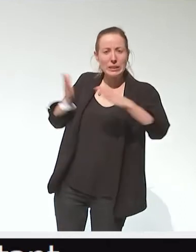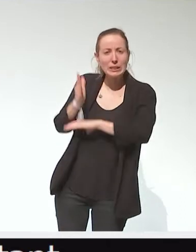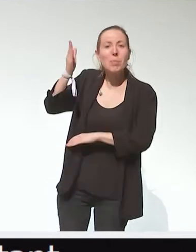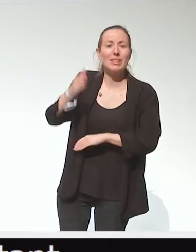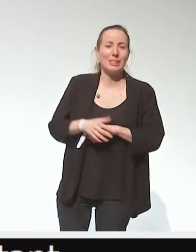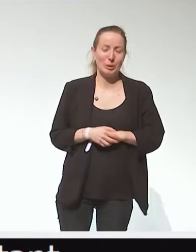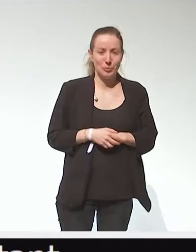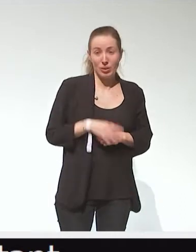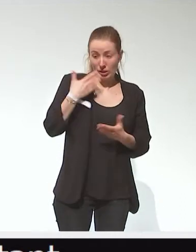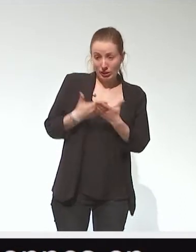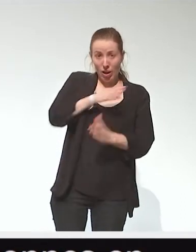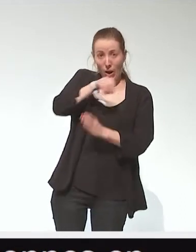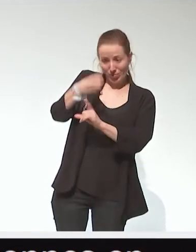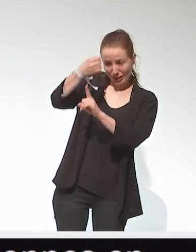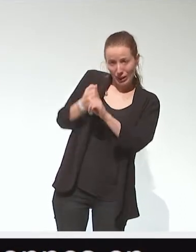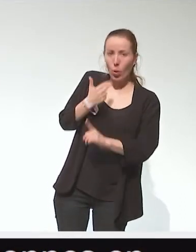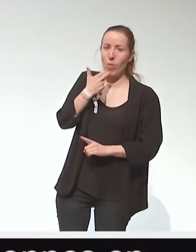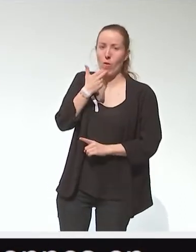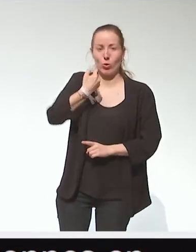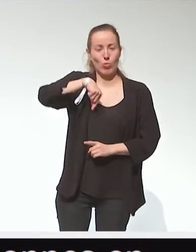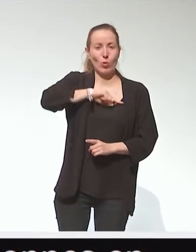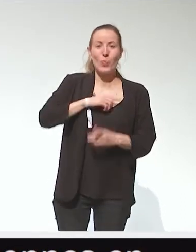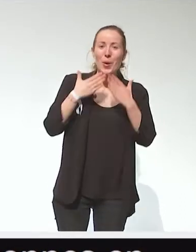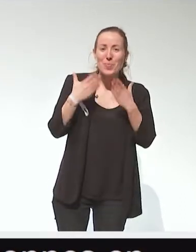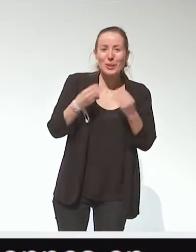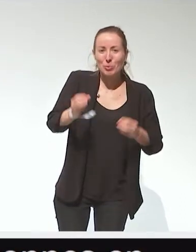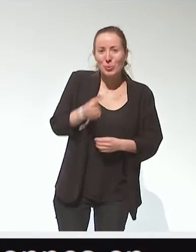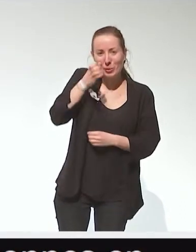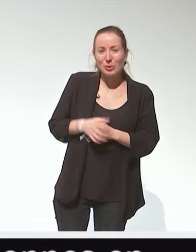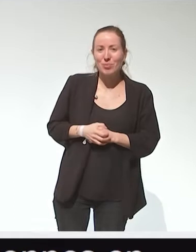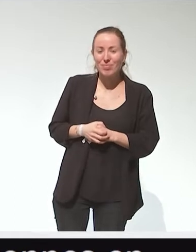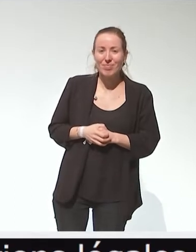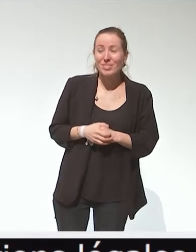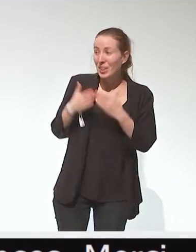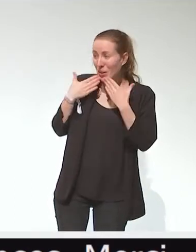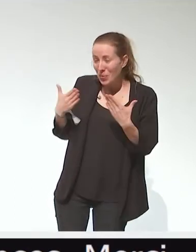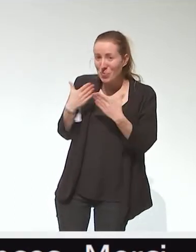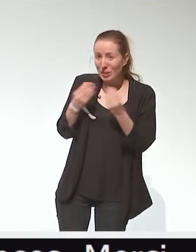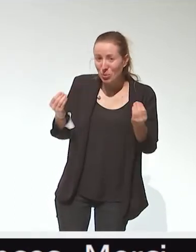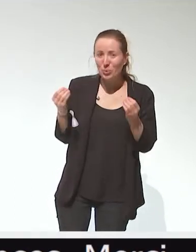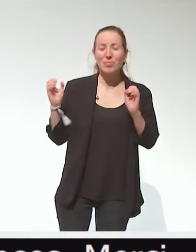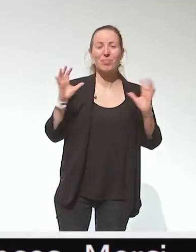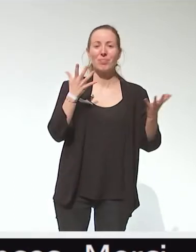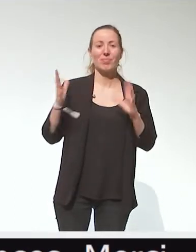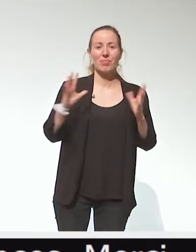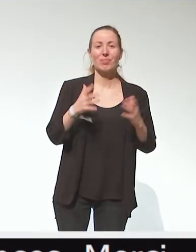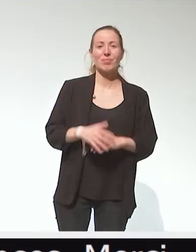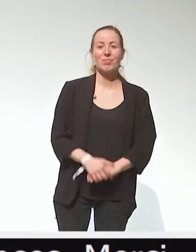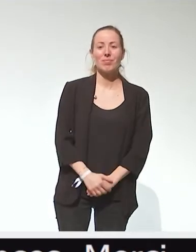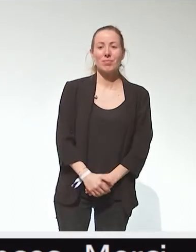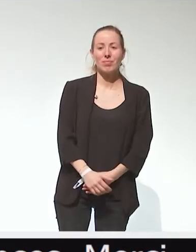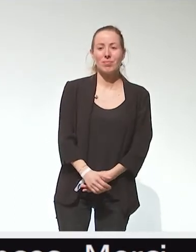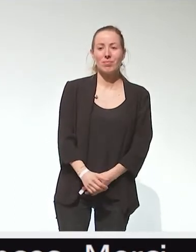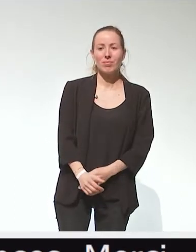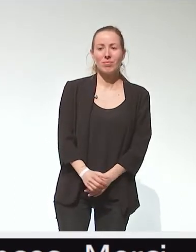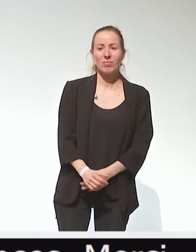of employment of people with disabilities than the compulsory one. Thank you very much,